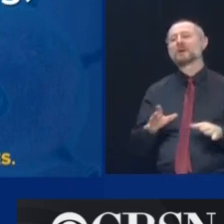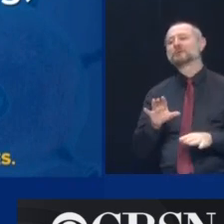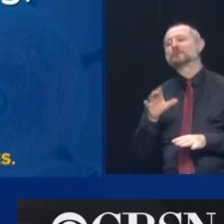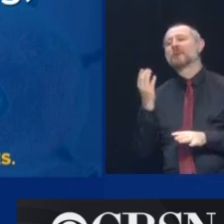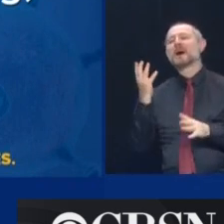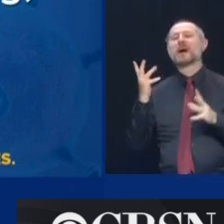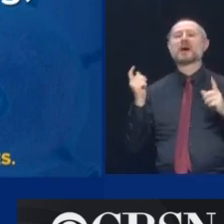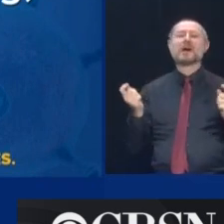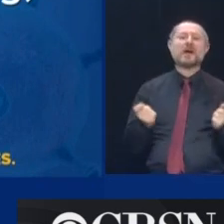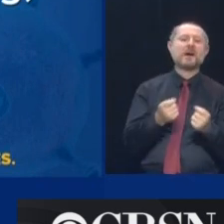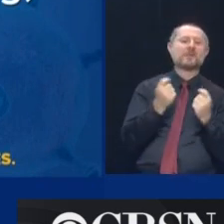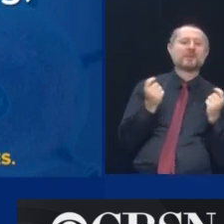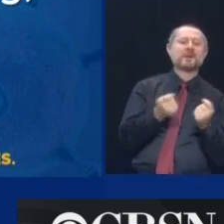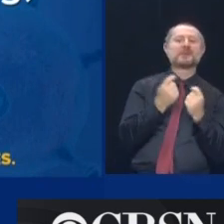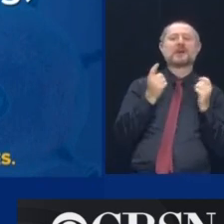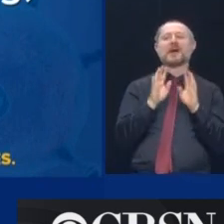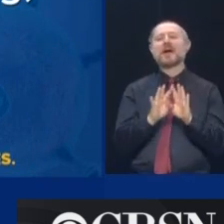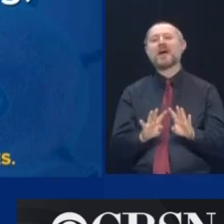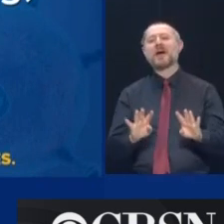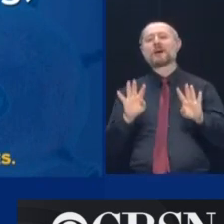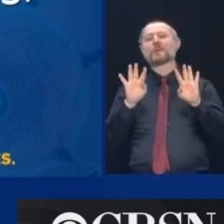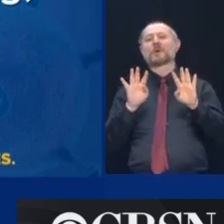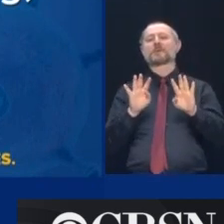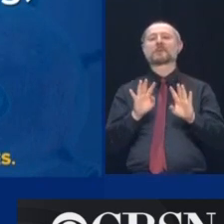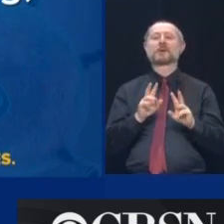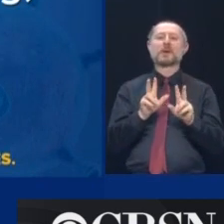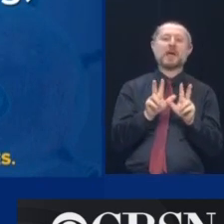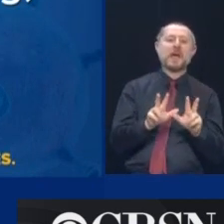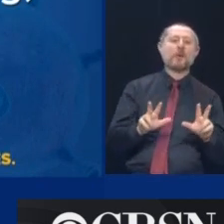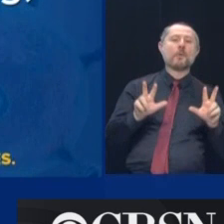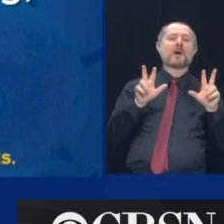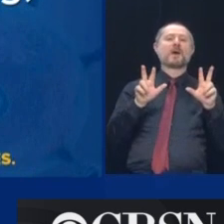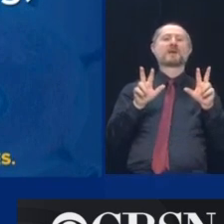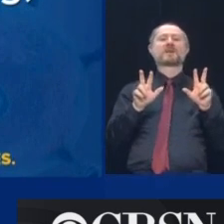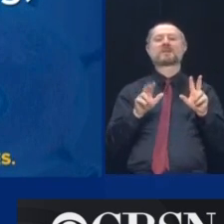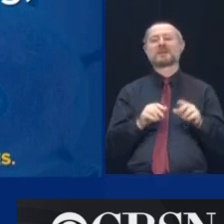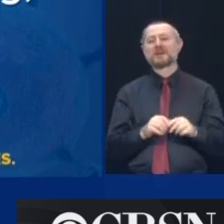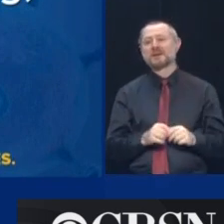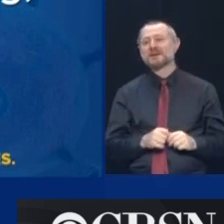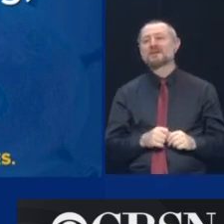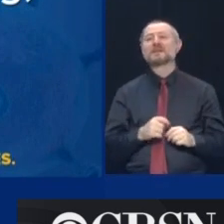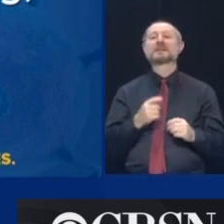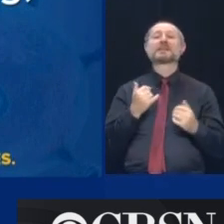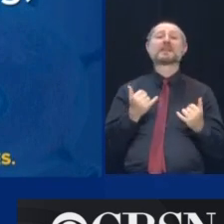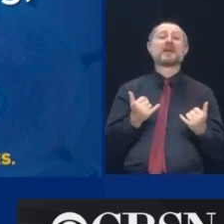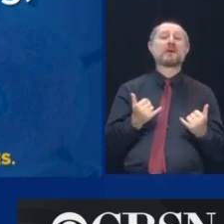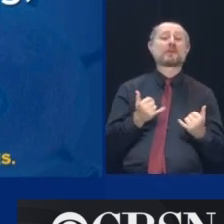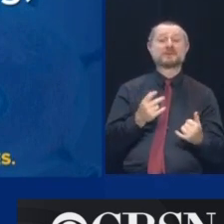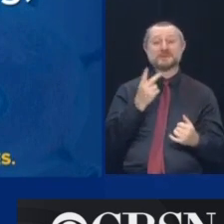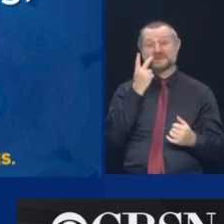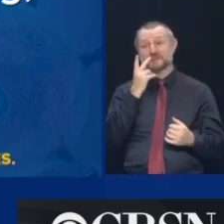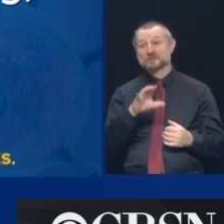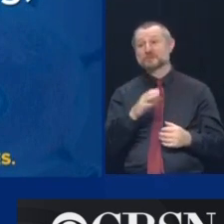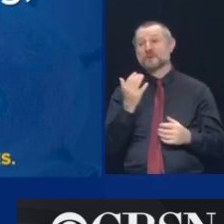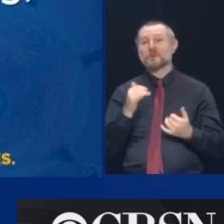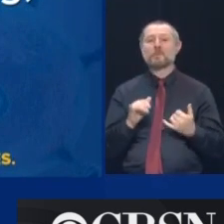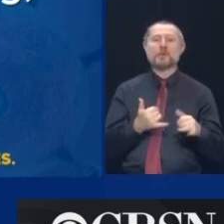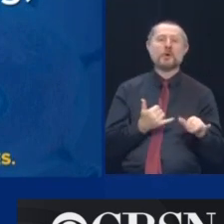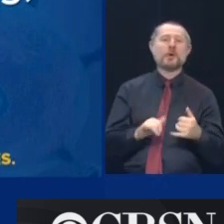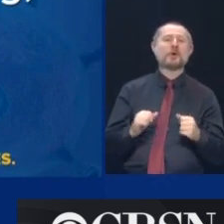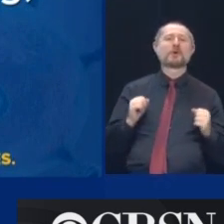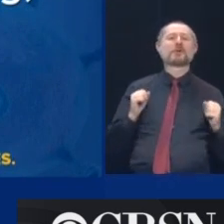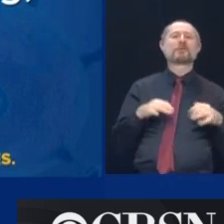time, Hanukkah time, Kwanzaa, and now there are Christmas parties and holiday parties and